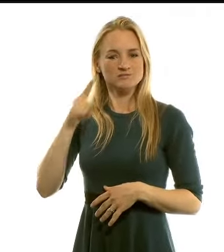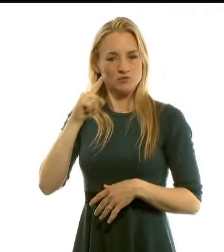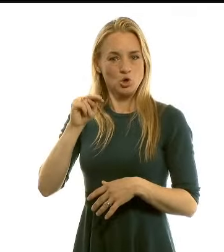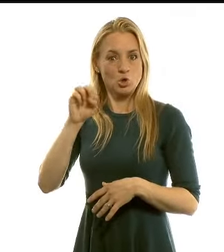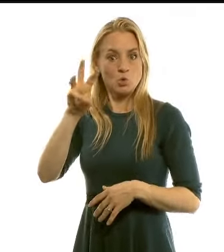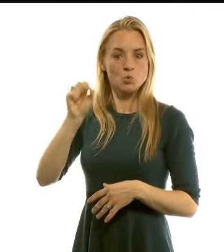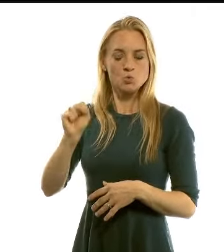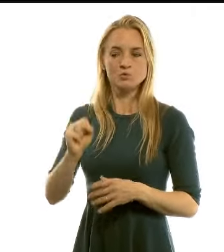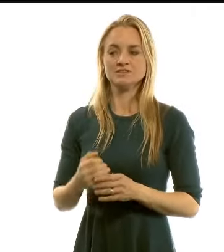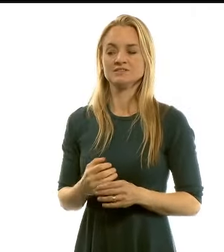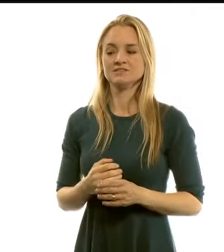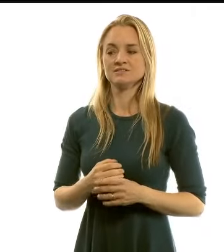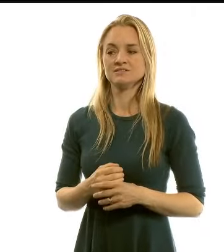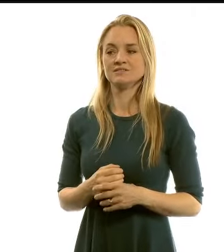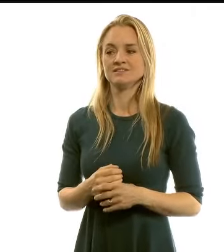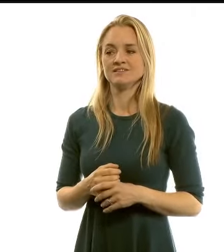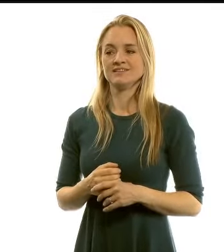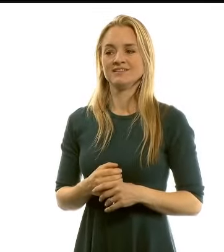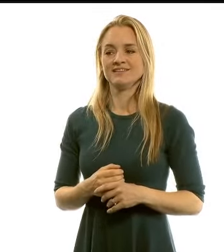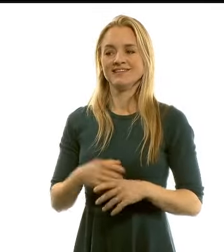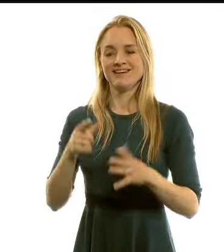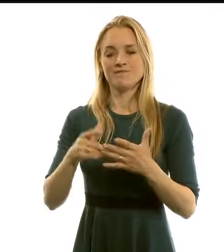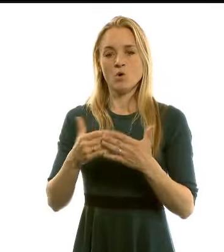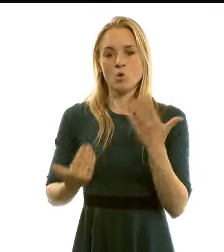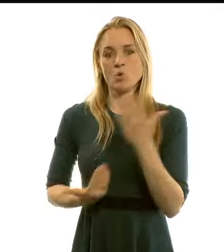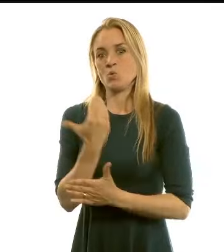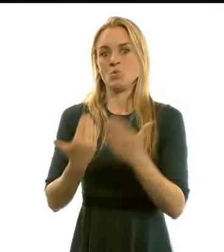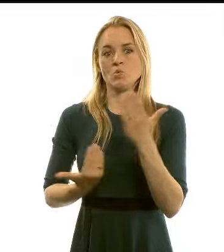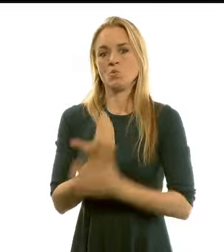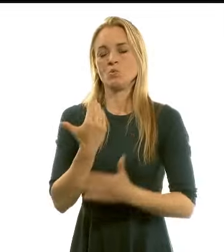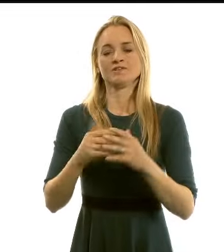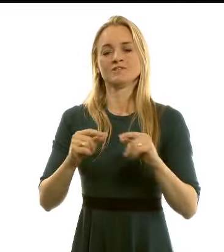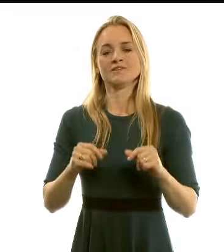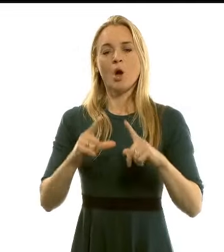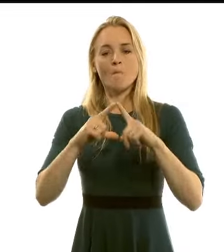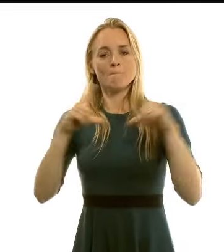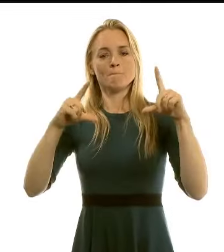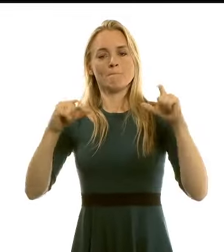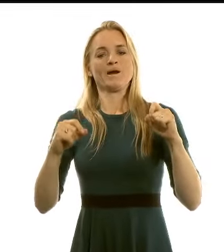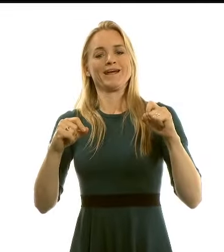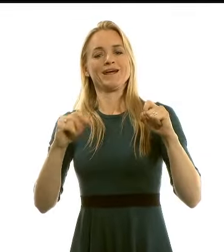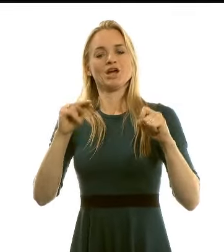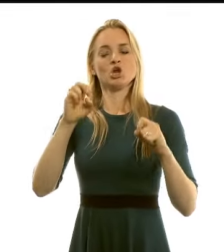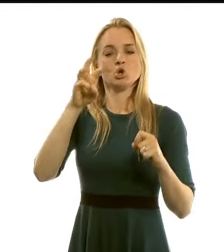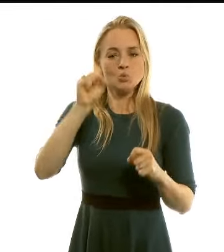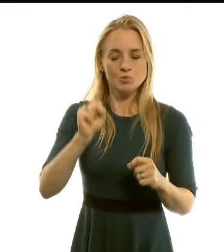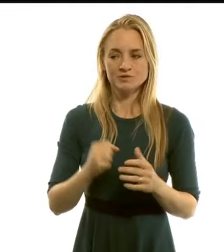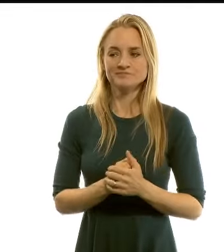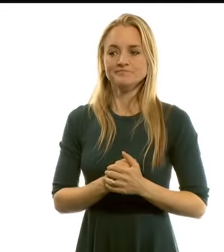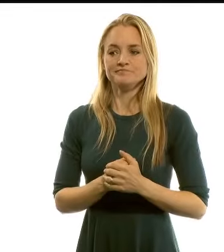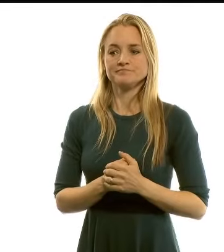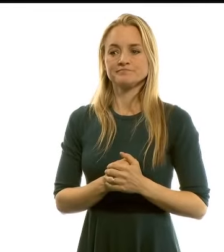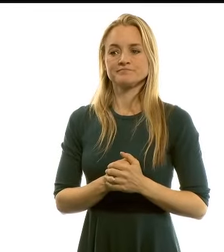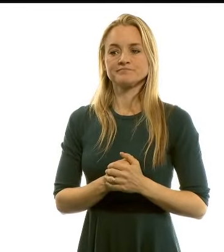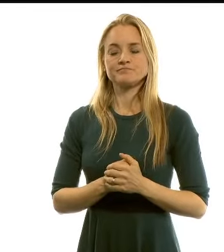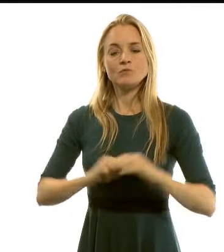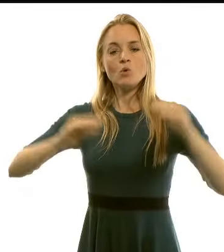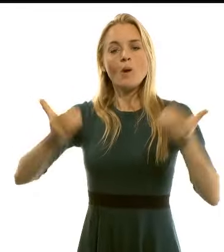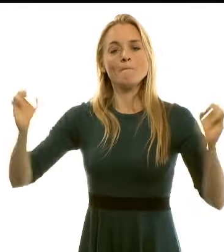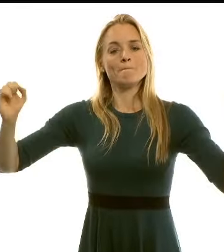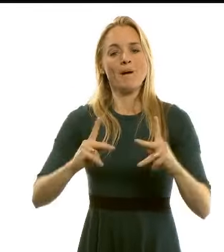House, we're calling it bricking news. Nice. Yep, see what we did there. Okay. And here with the headlines, please welcome back our roving reporter,